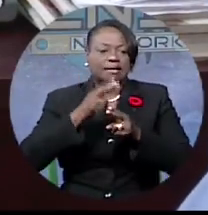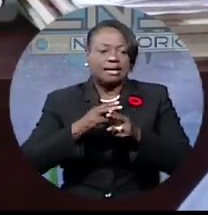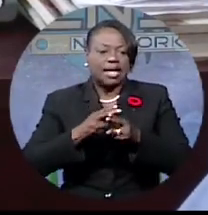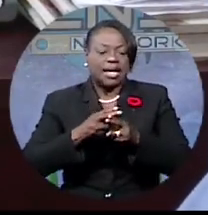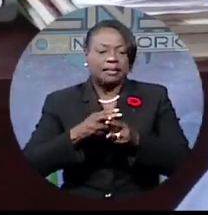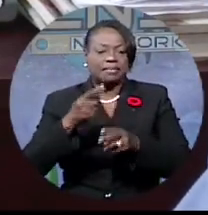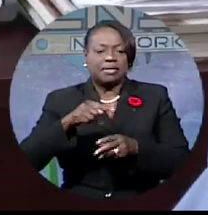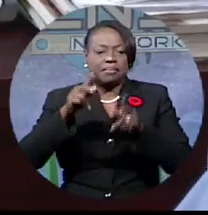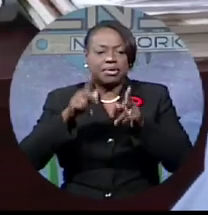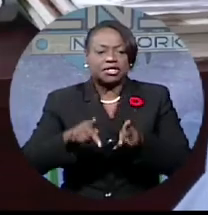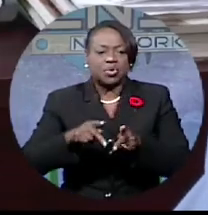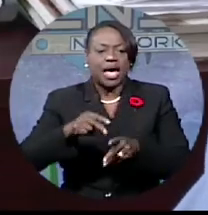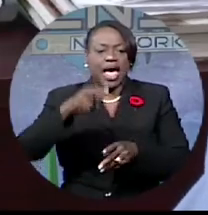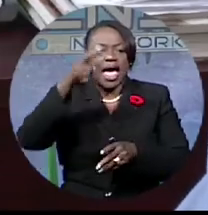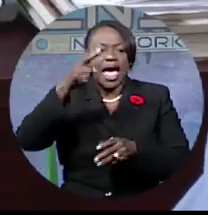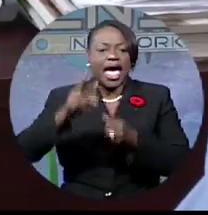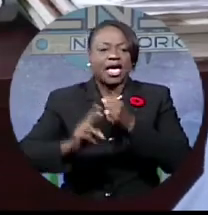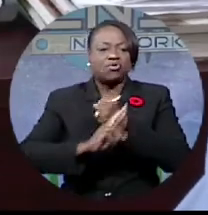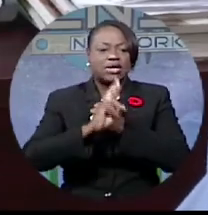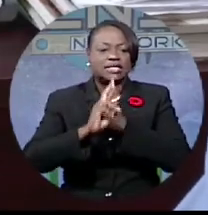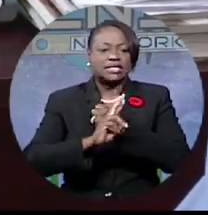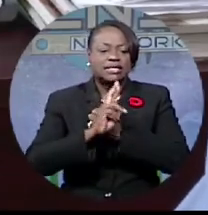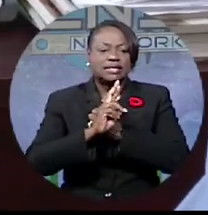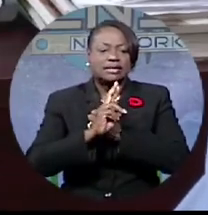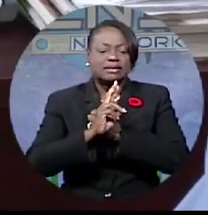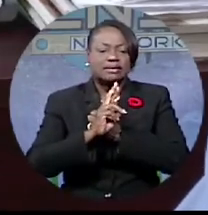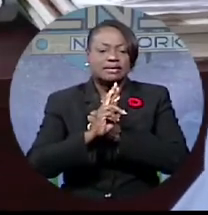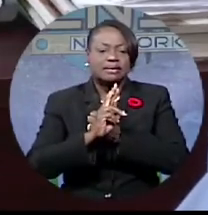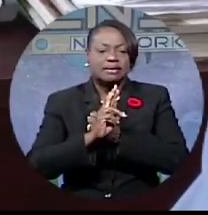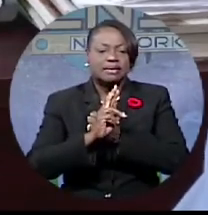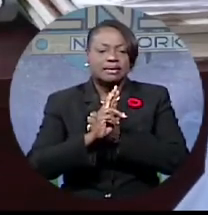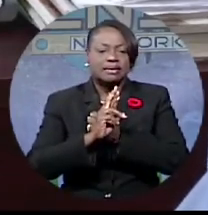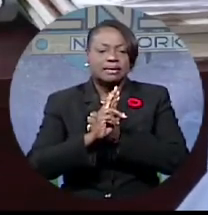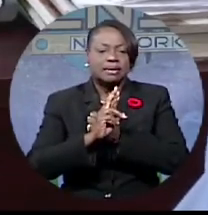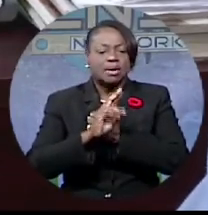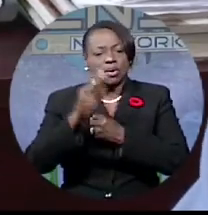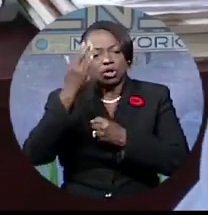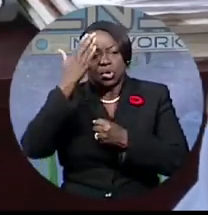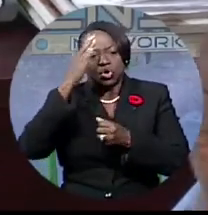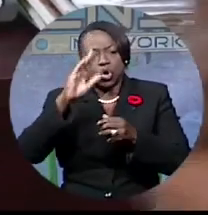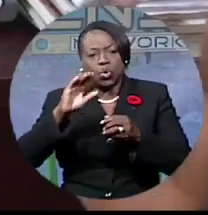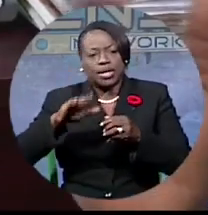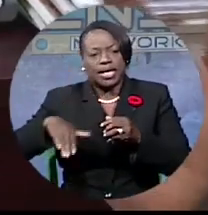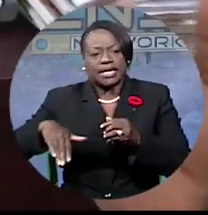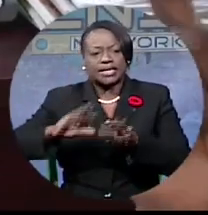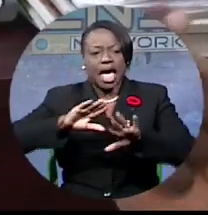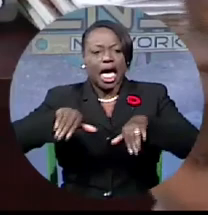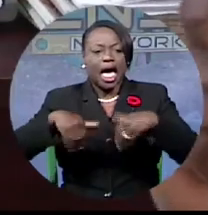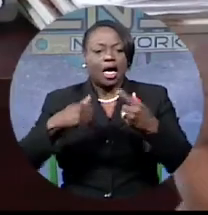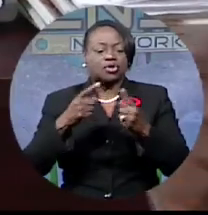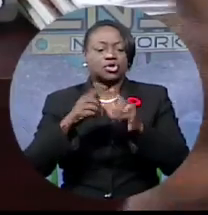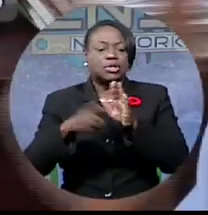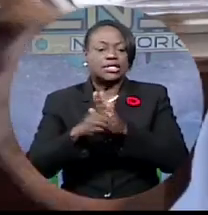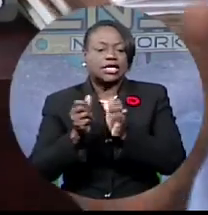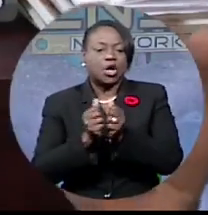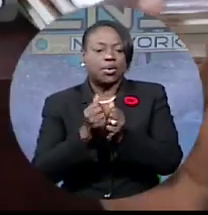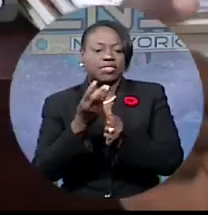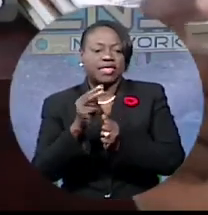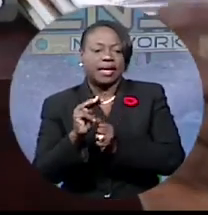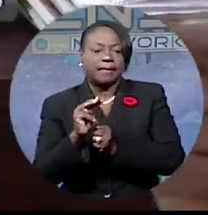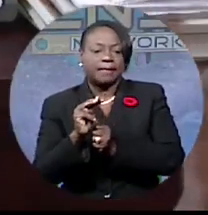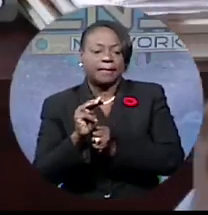high risk, the information is not out there really as yet as to how you deal with them in terms of their